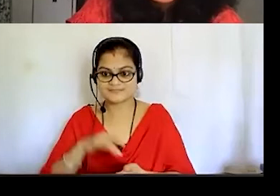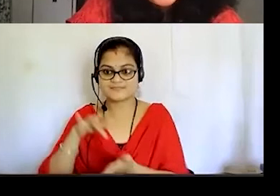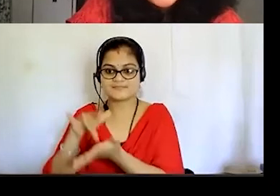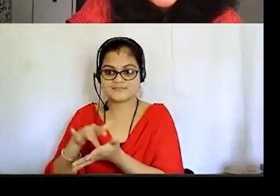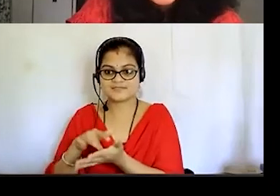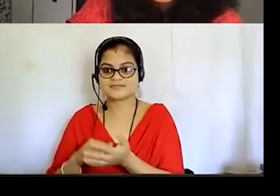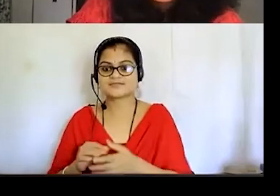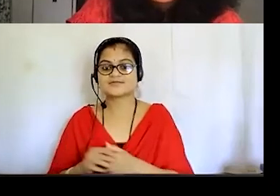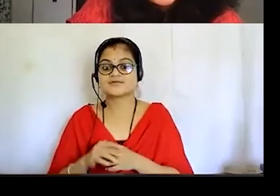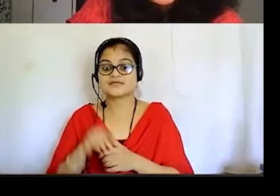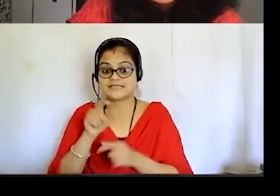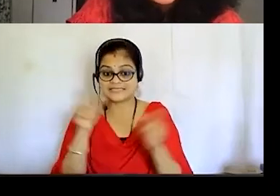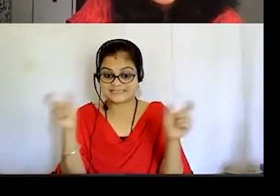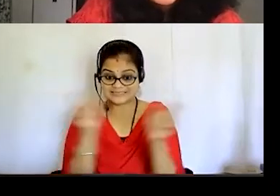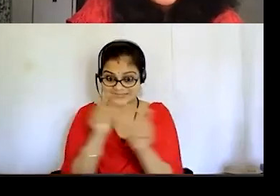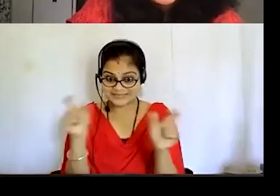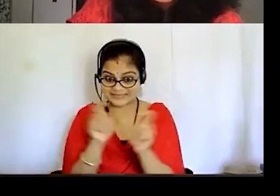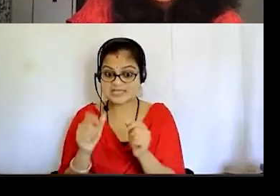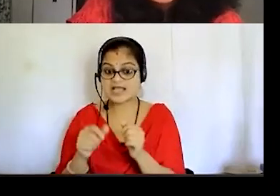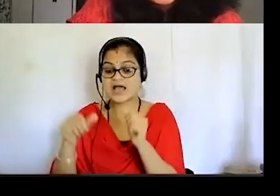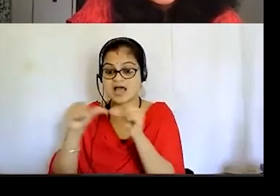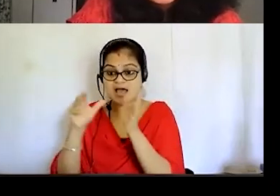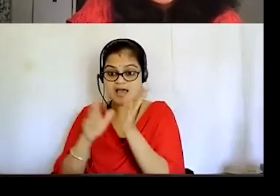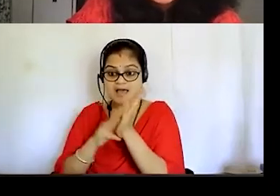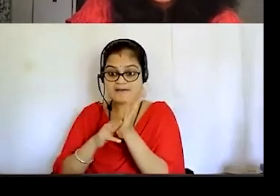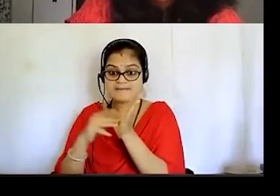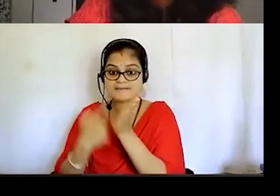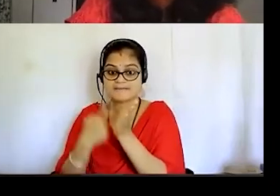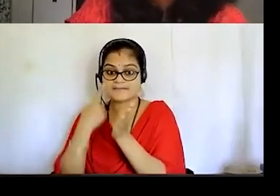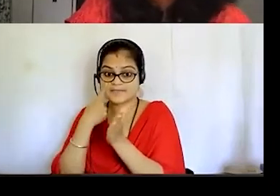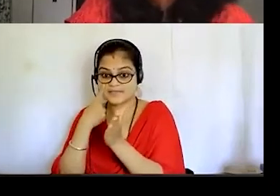a composition by Amir Khusro, the Niazi brothers.